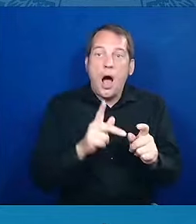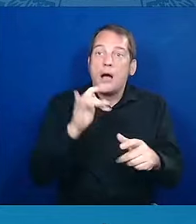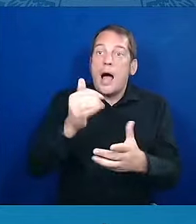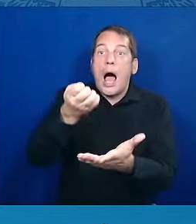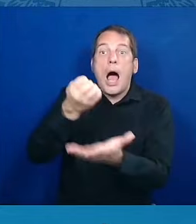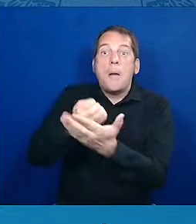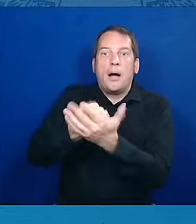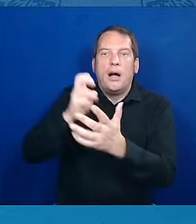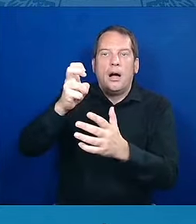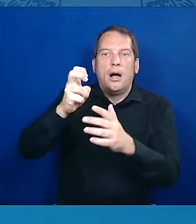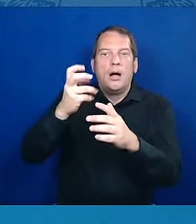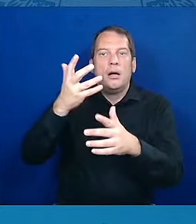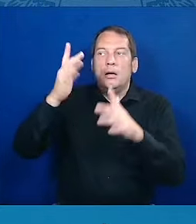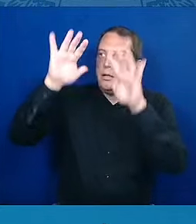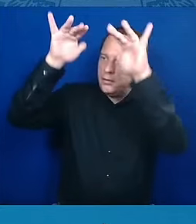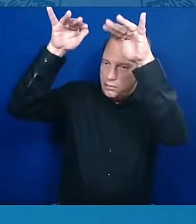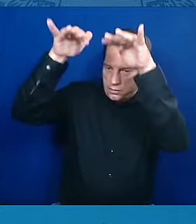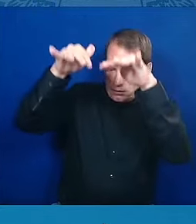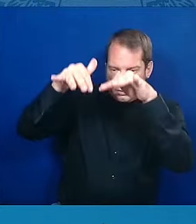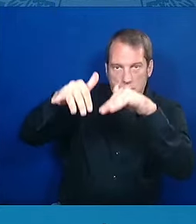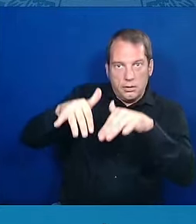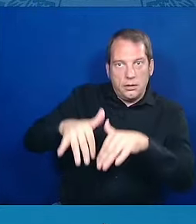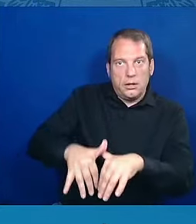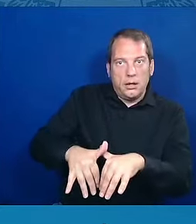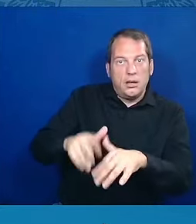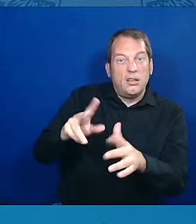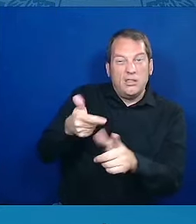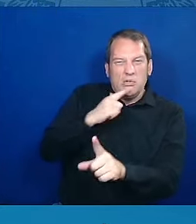back to tax breaks for billionaires.